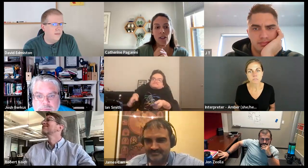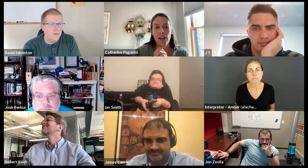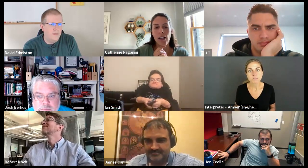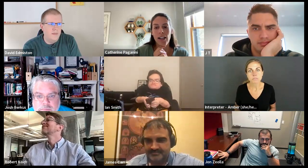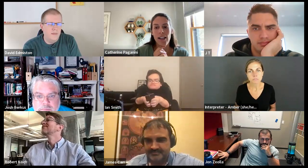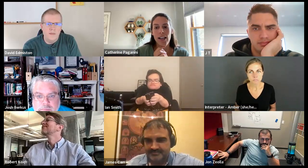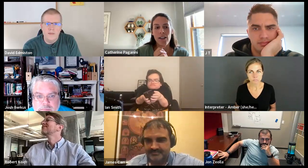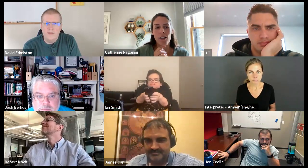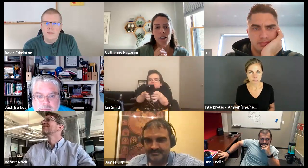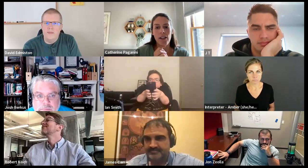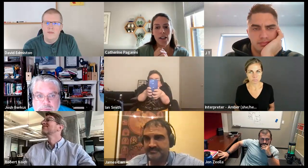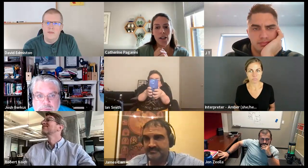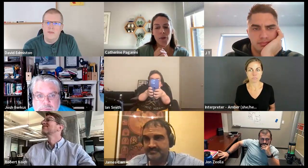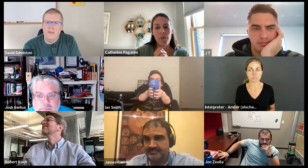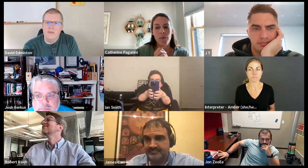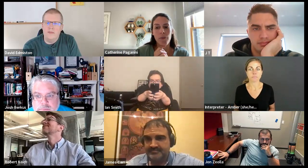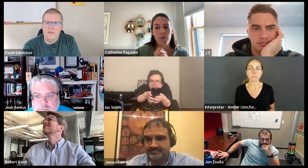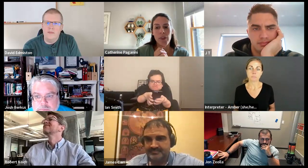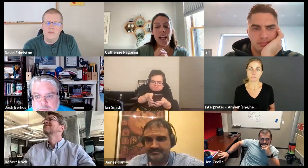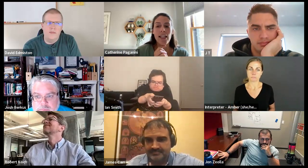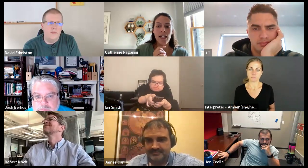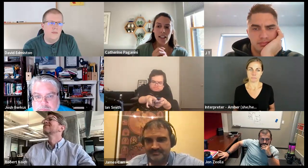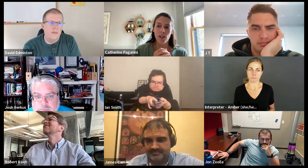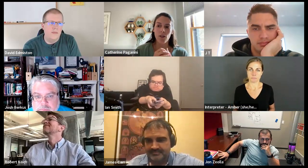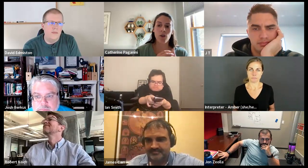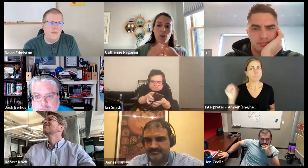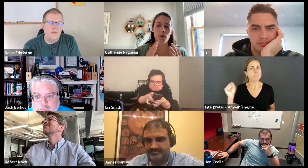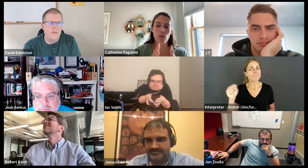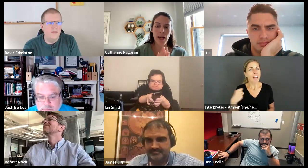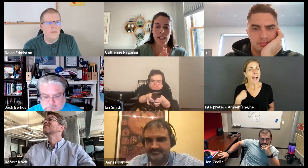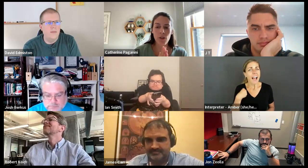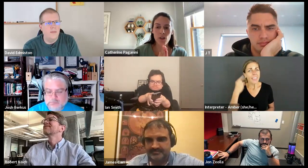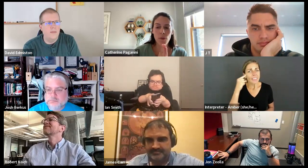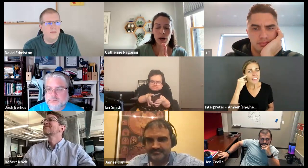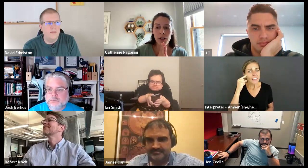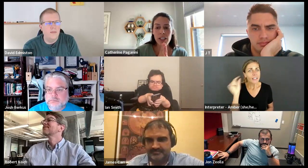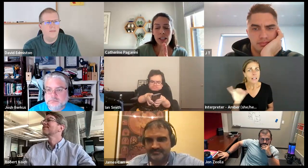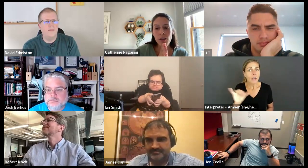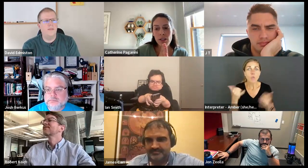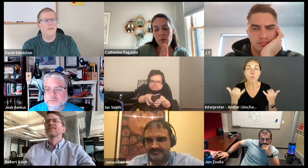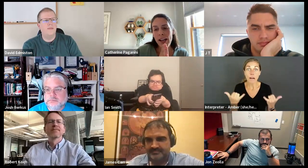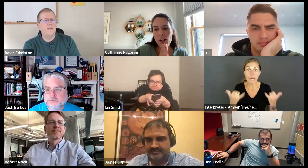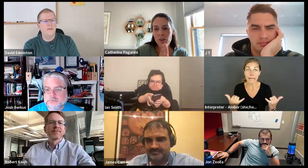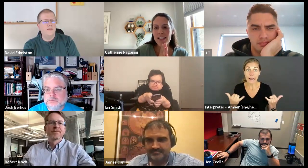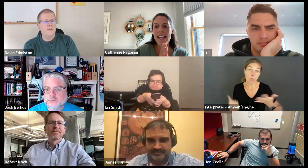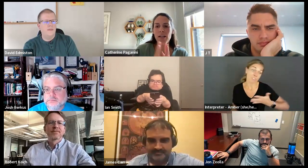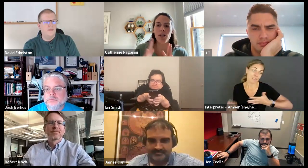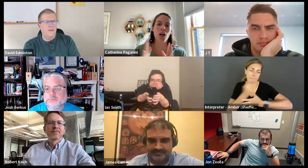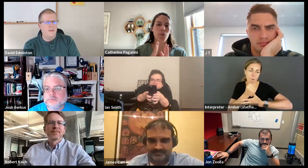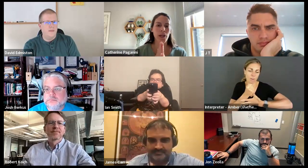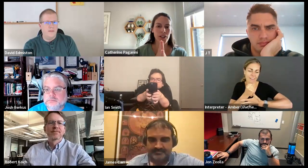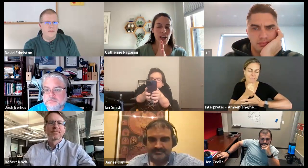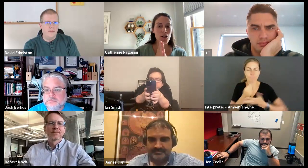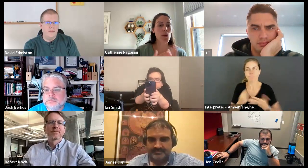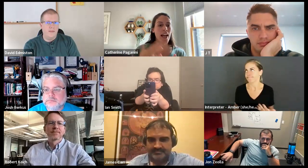Okay. And then, I think like right now our top priority, I don't know if it's that much